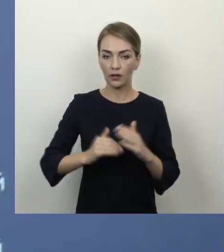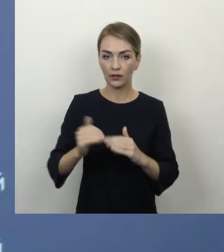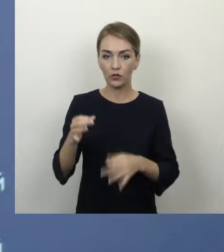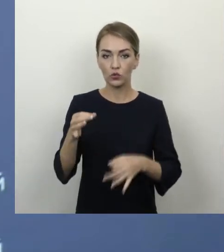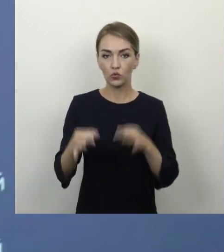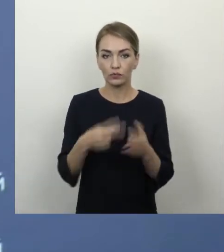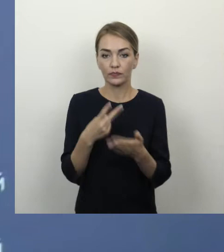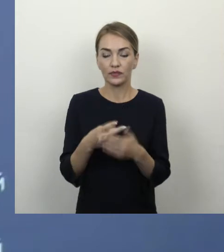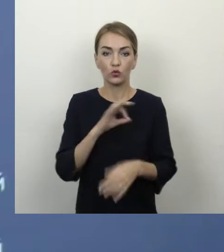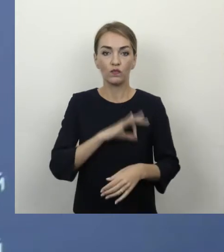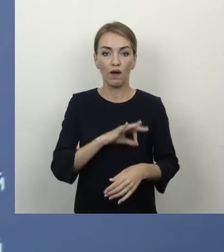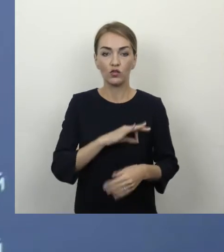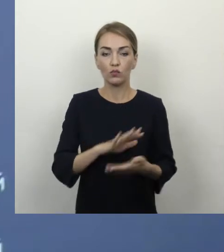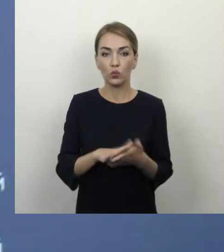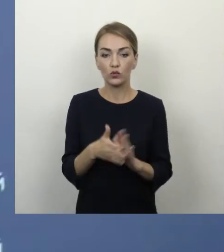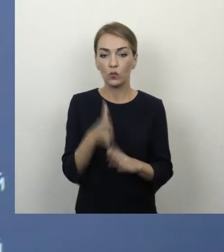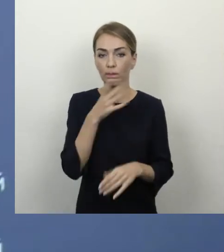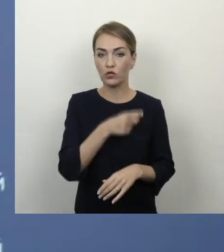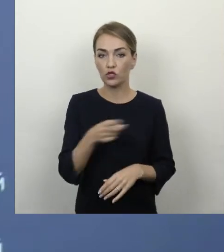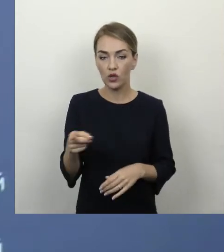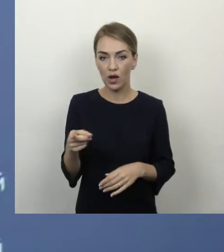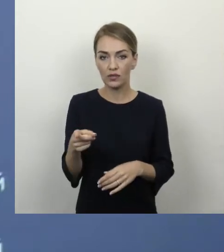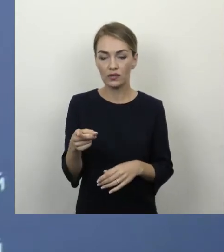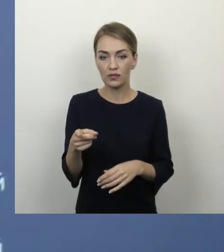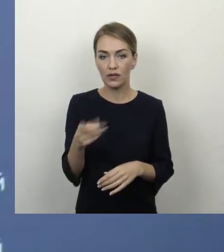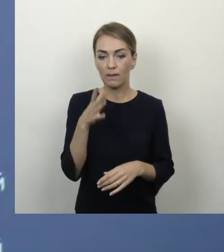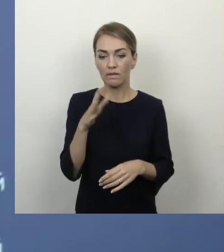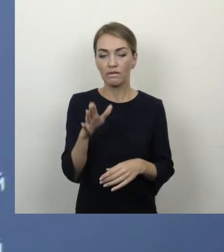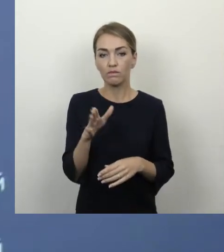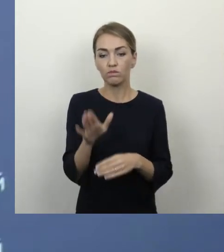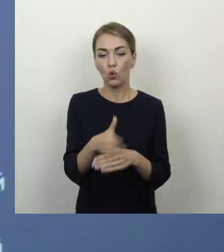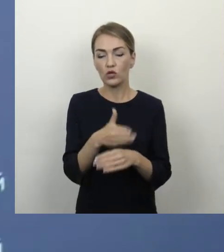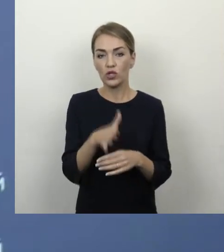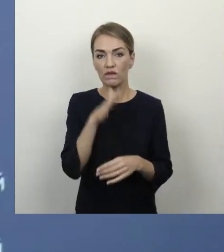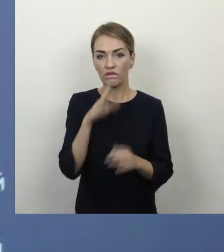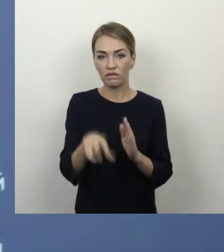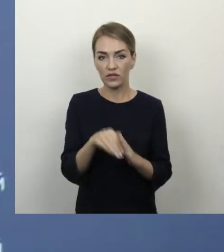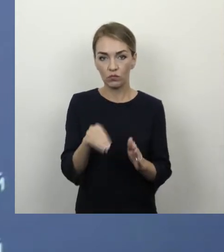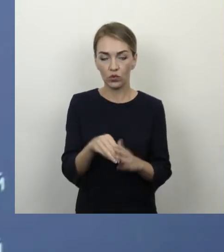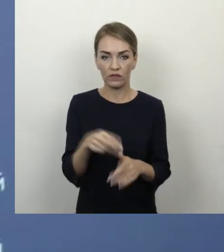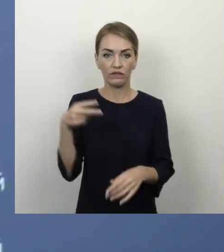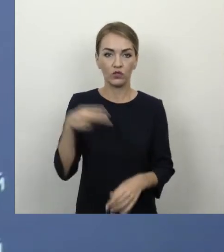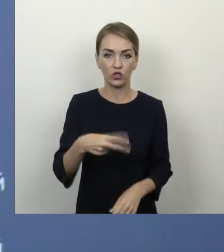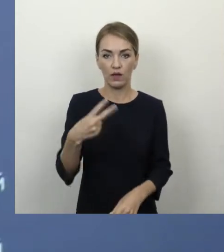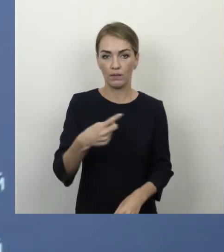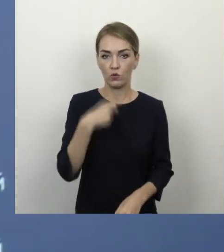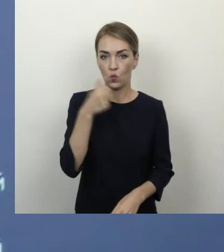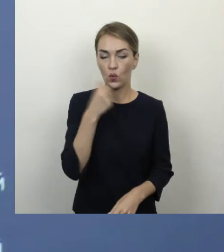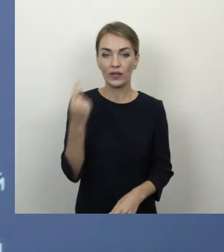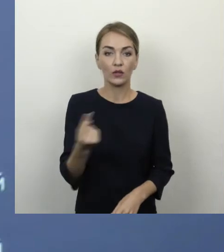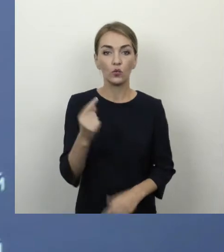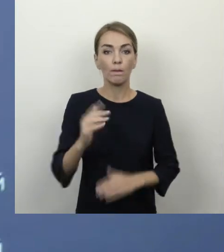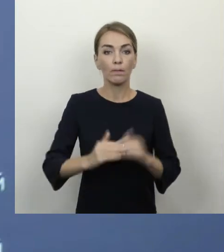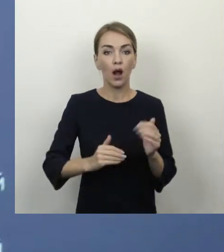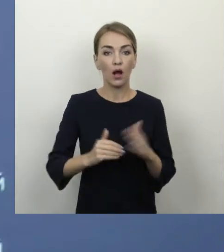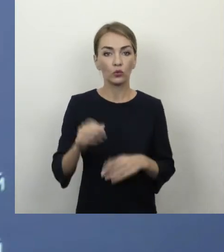deputy. And the court demonstrated the consistency of its case law during the election